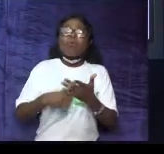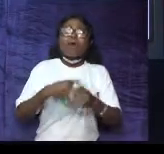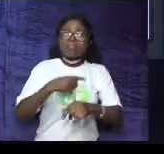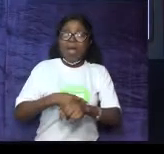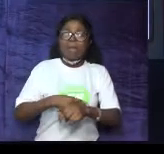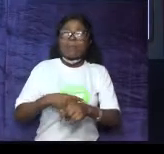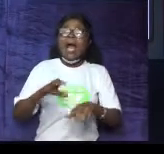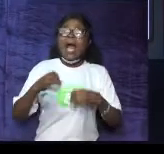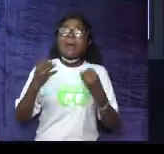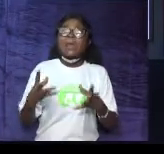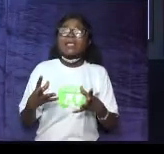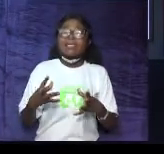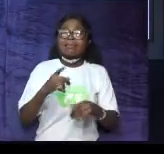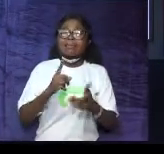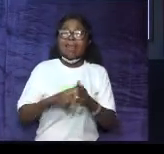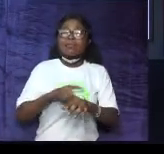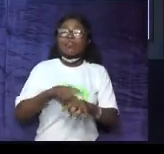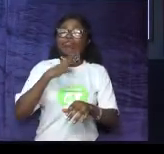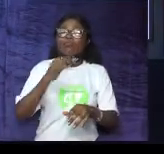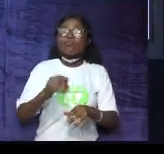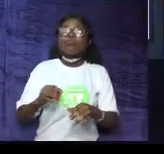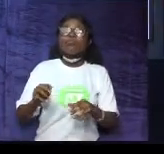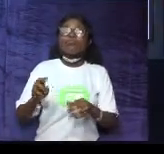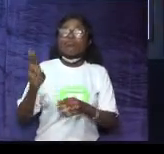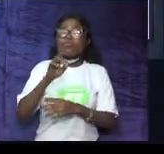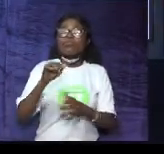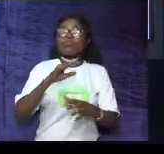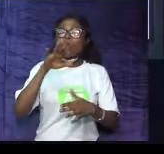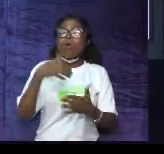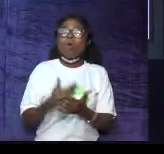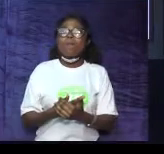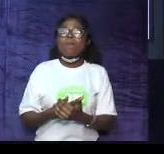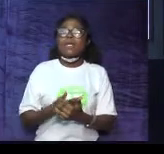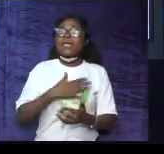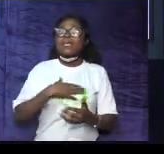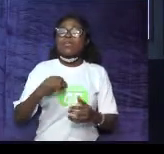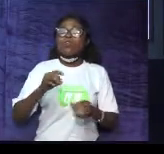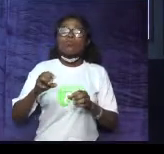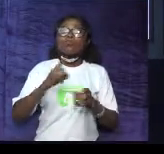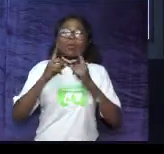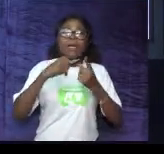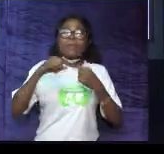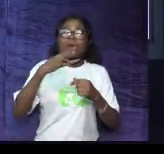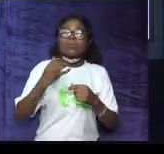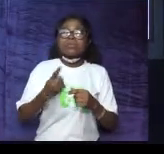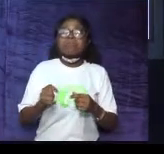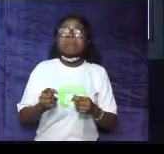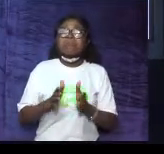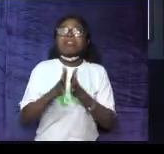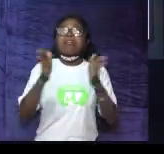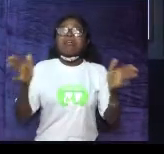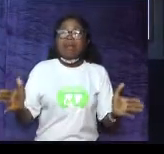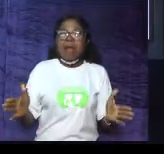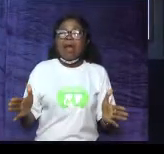lesson? How many minutes do you spend on each lesson? Then we're talking about co-curricular